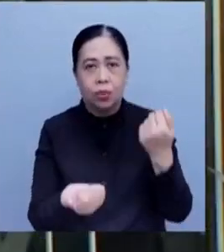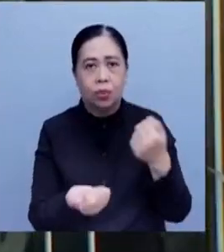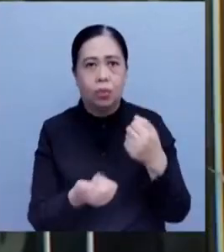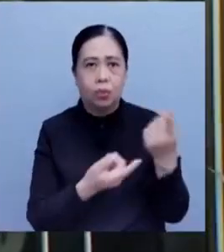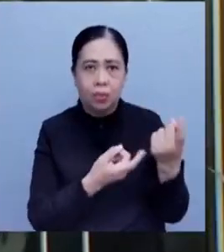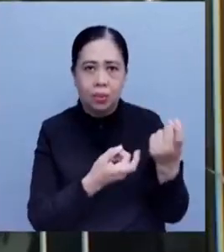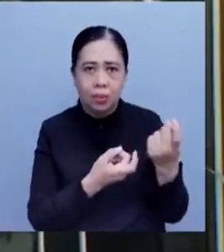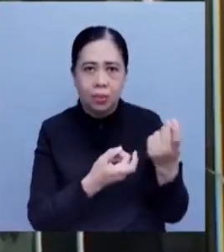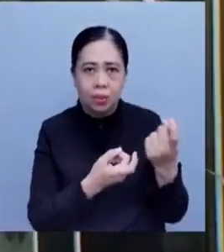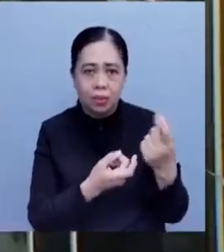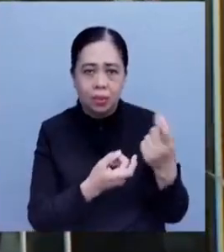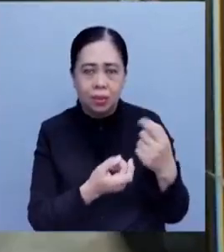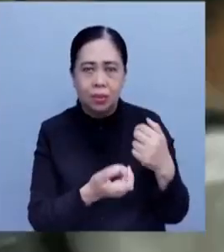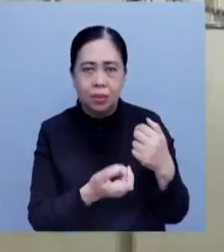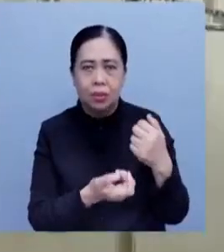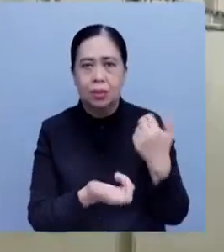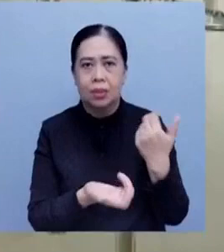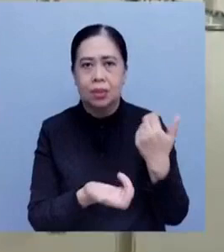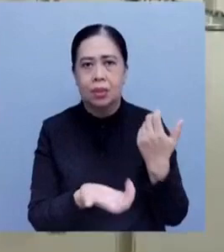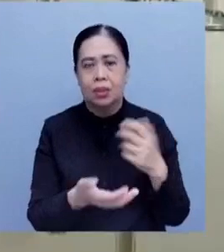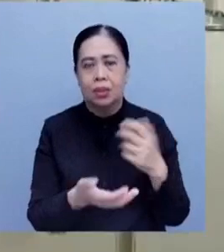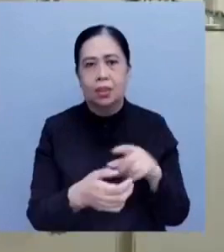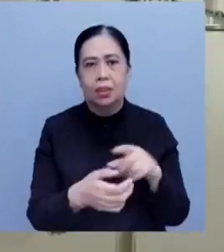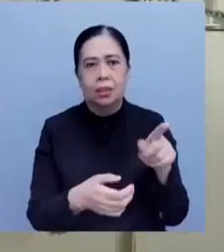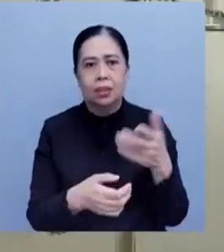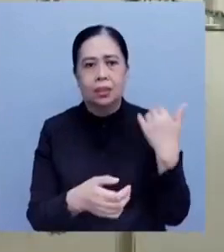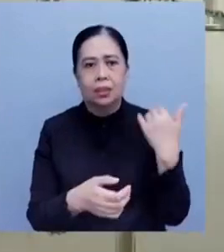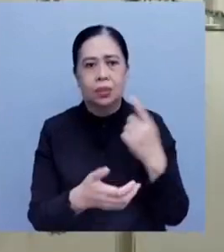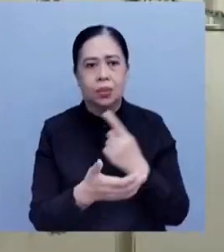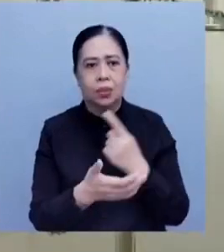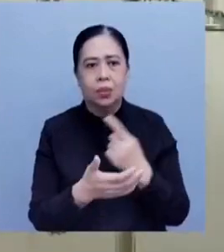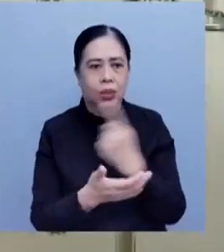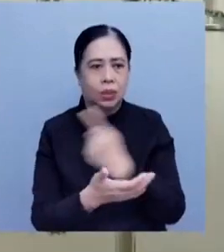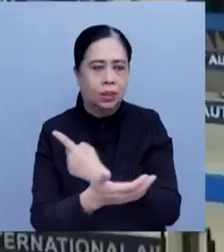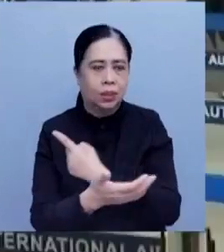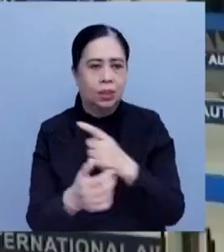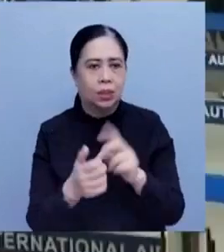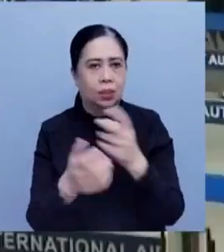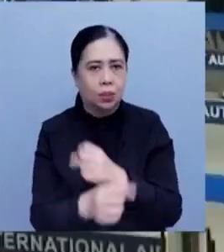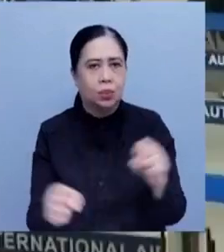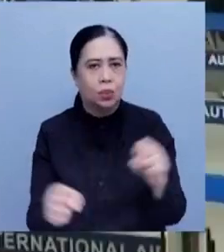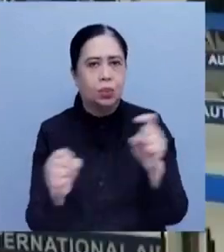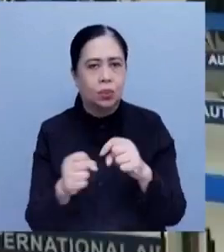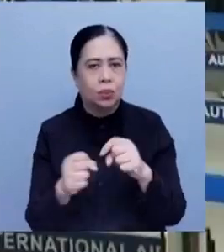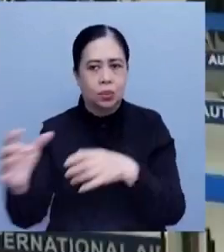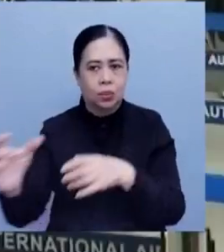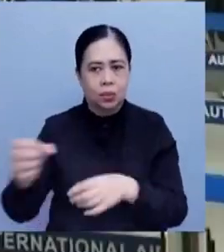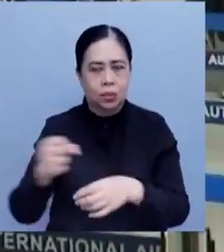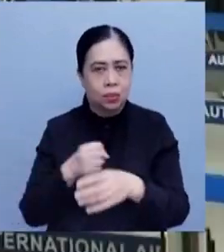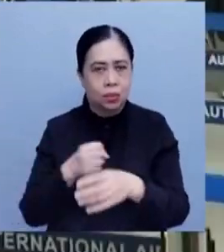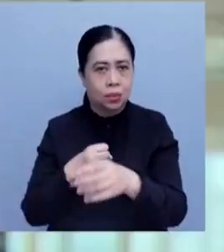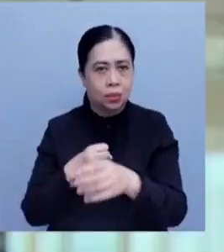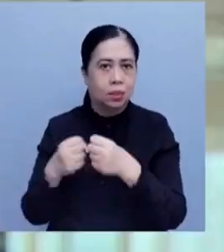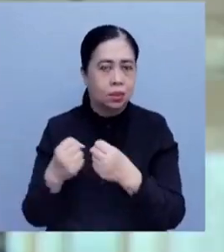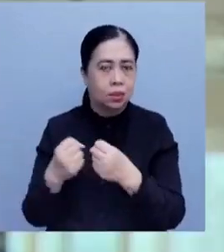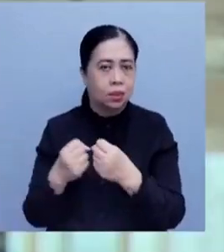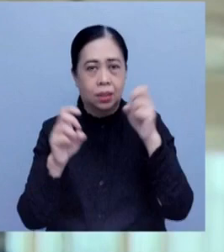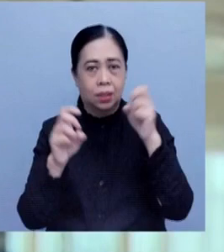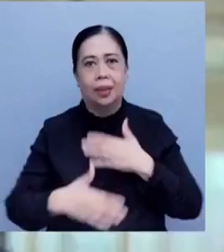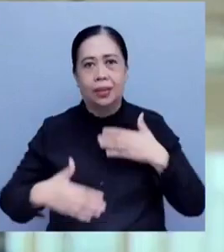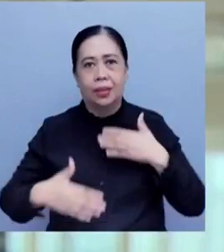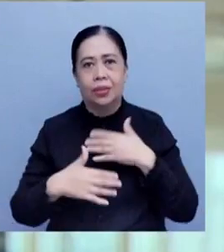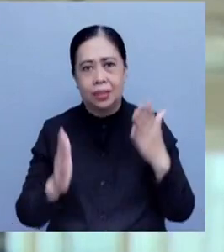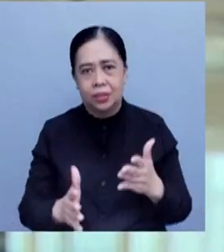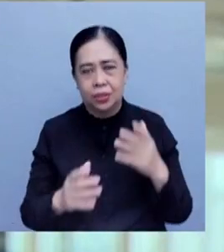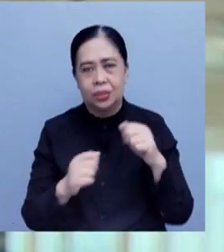week, authorities rescued two Filipino victims who were illegally recruited to work as entertainers abroad. Other victims of the